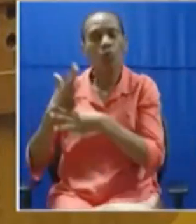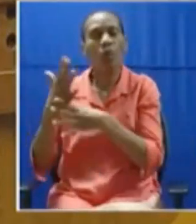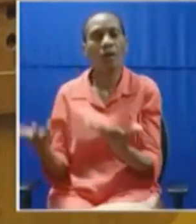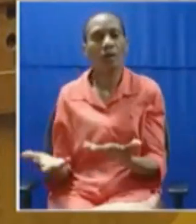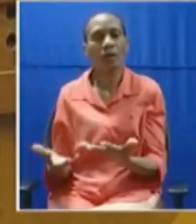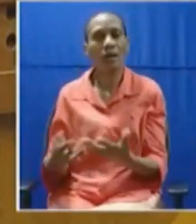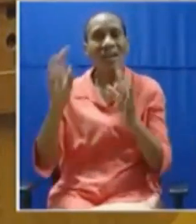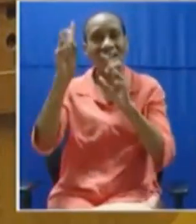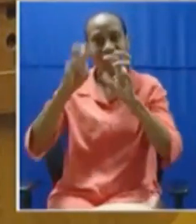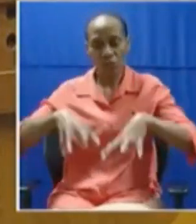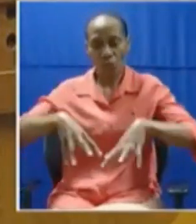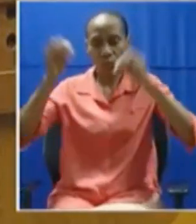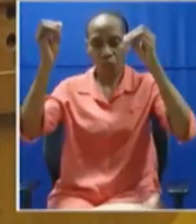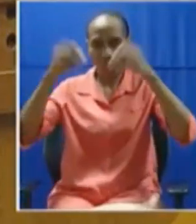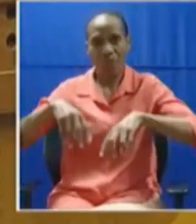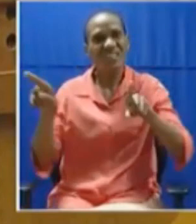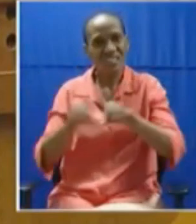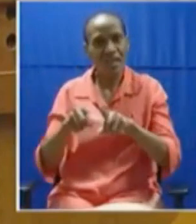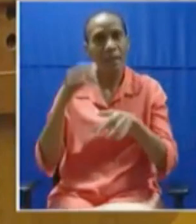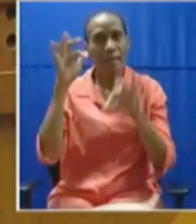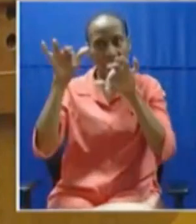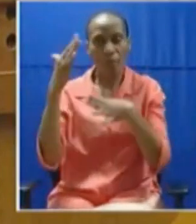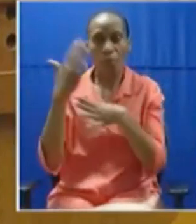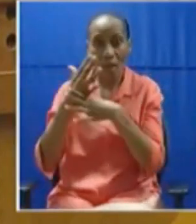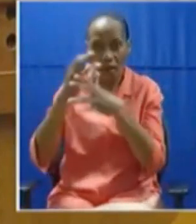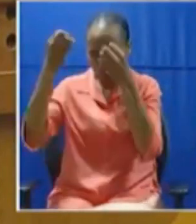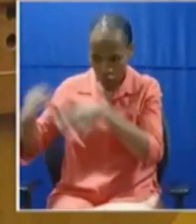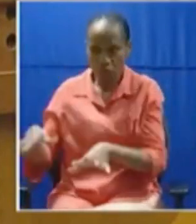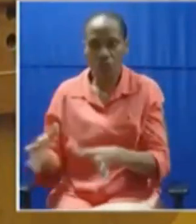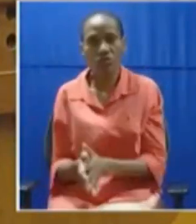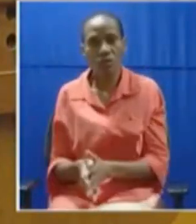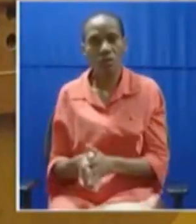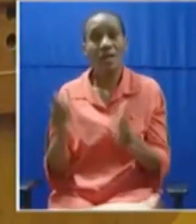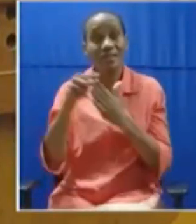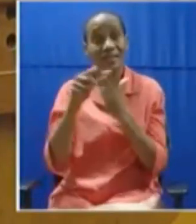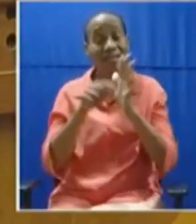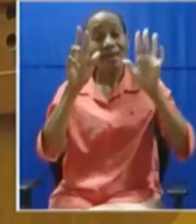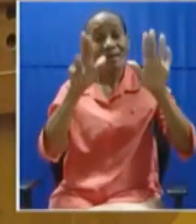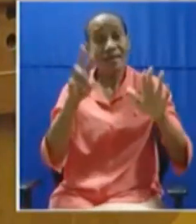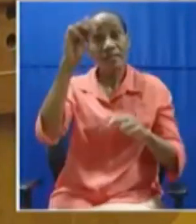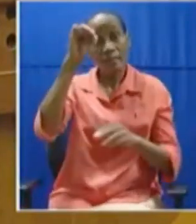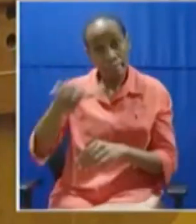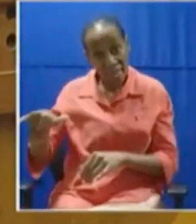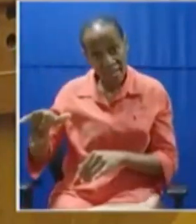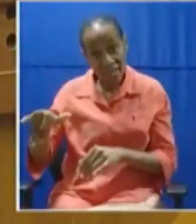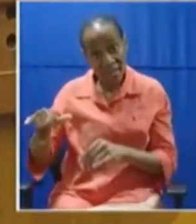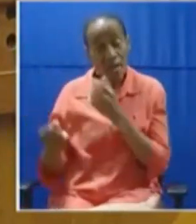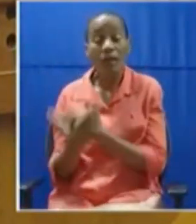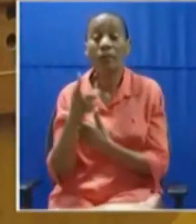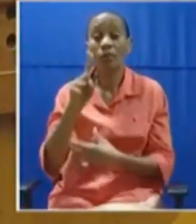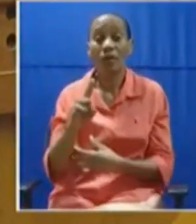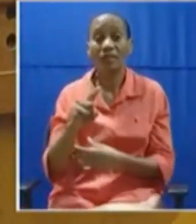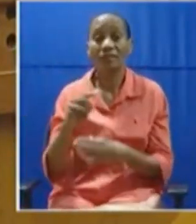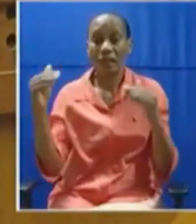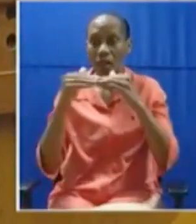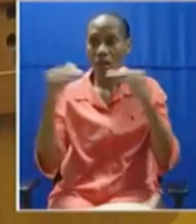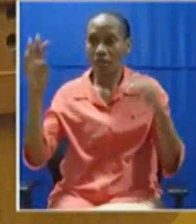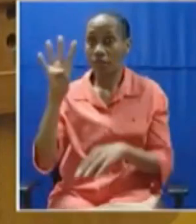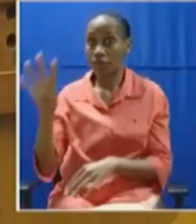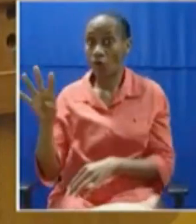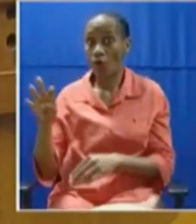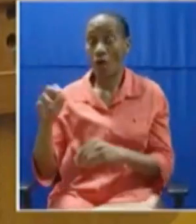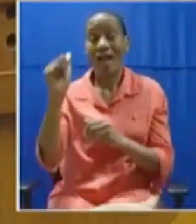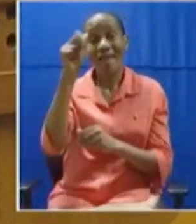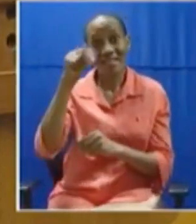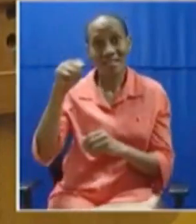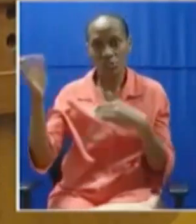is job shedding. And you know what? On the 8th of May, there's going to be stage 4 ANC vote shedding.